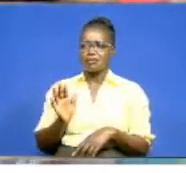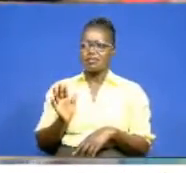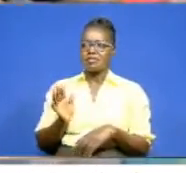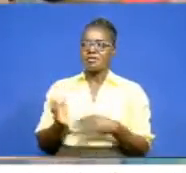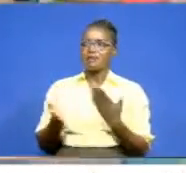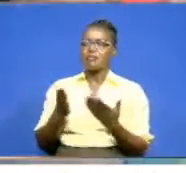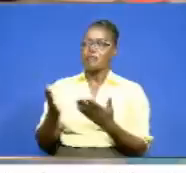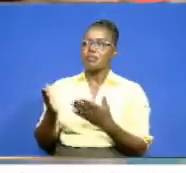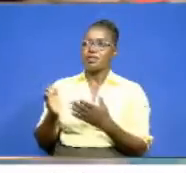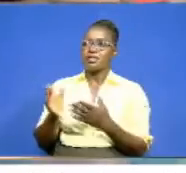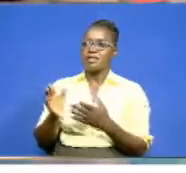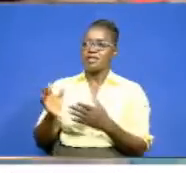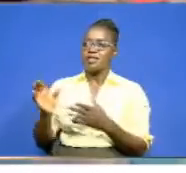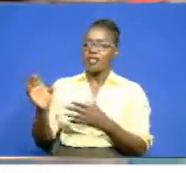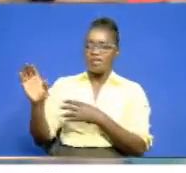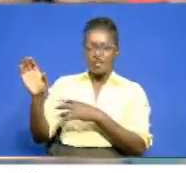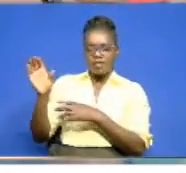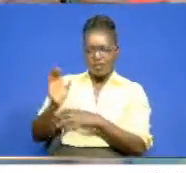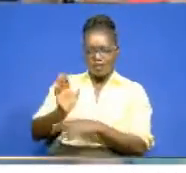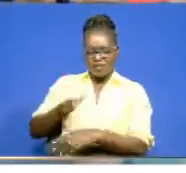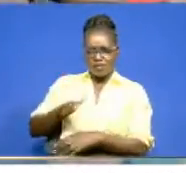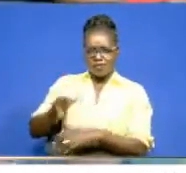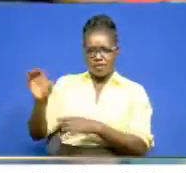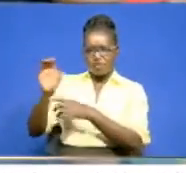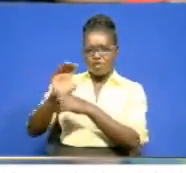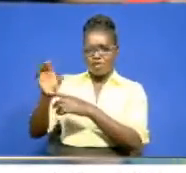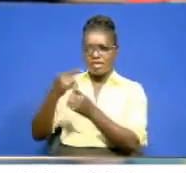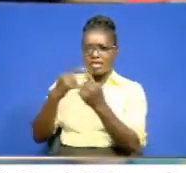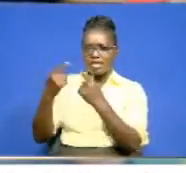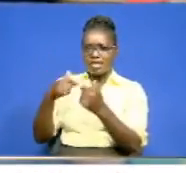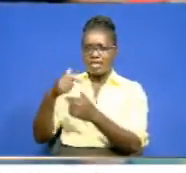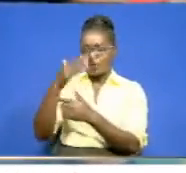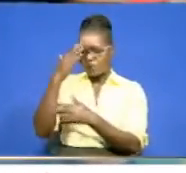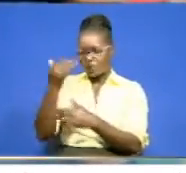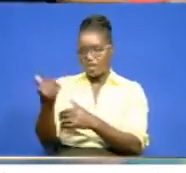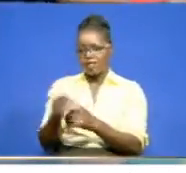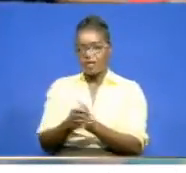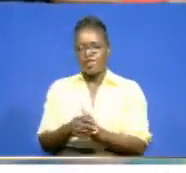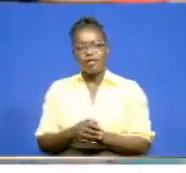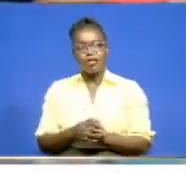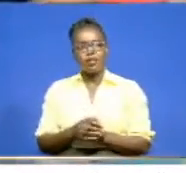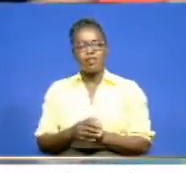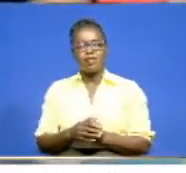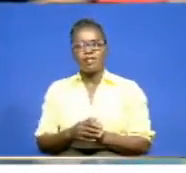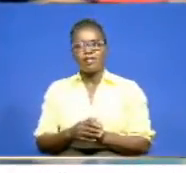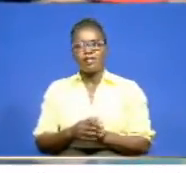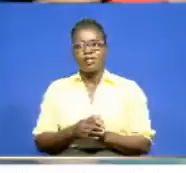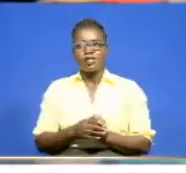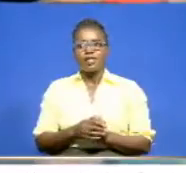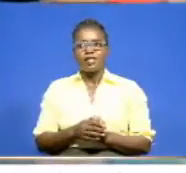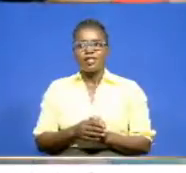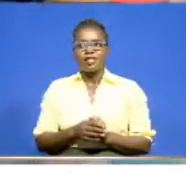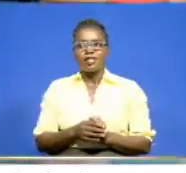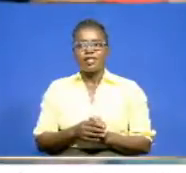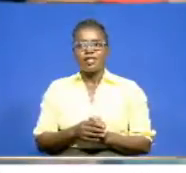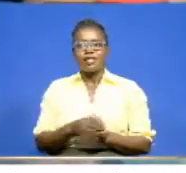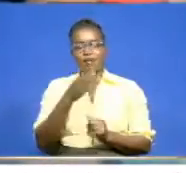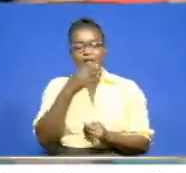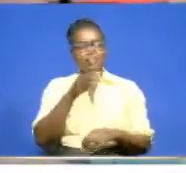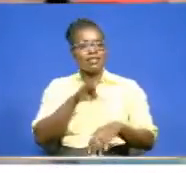female coach. She can tell us why is that. Mm-hmm. Yes. Maybe she get leaves when she gets back.